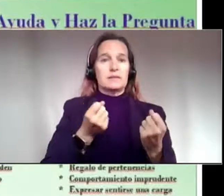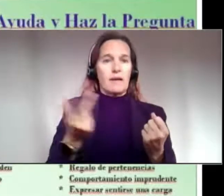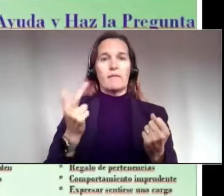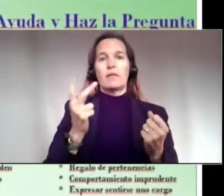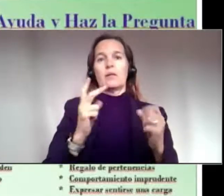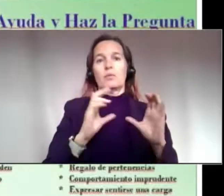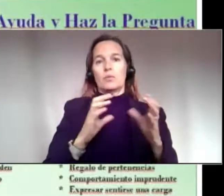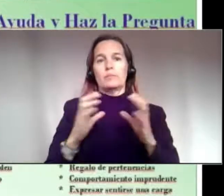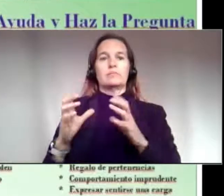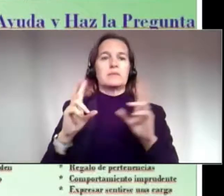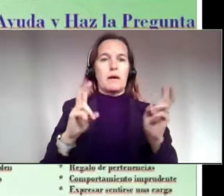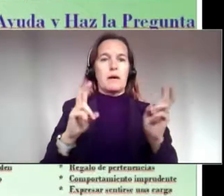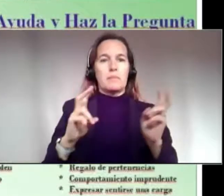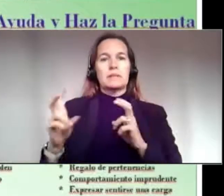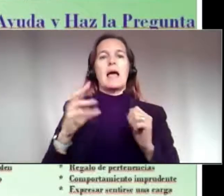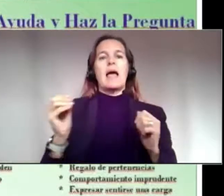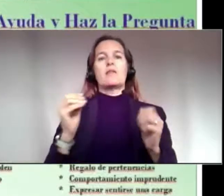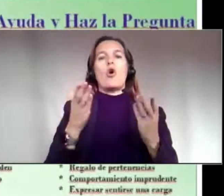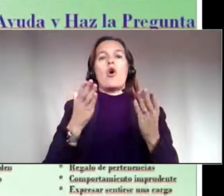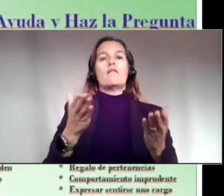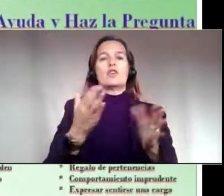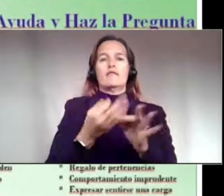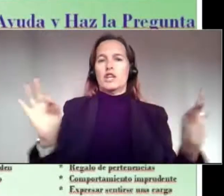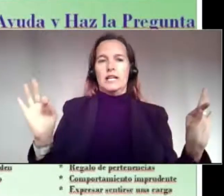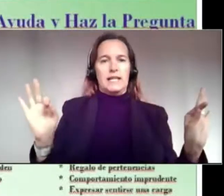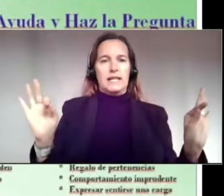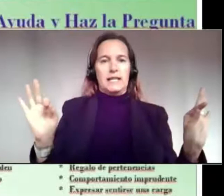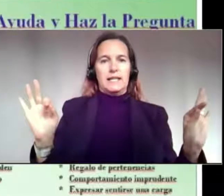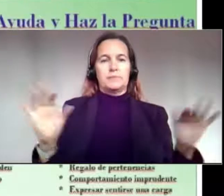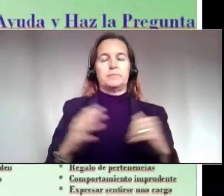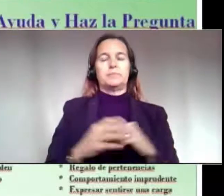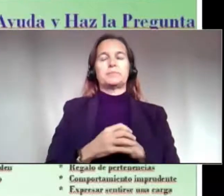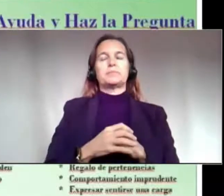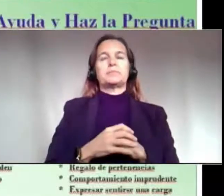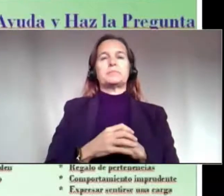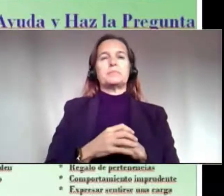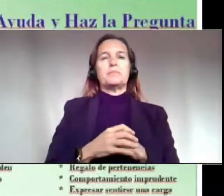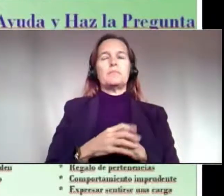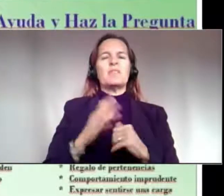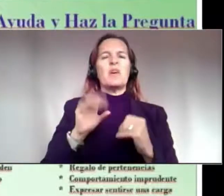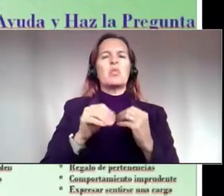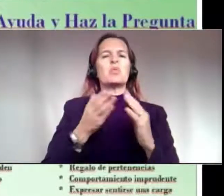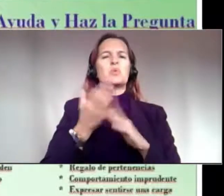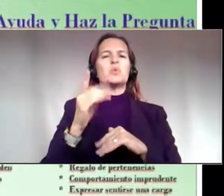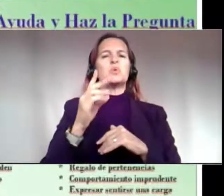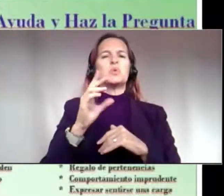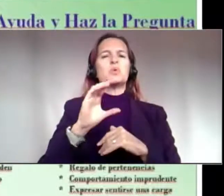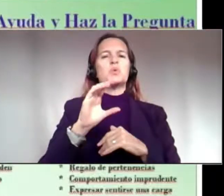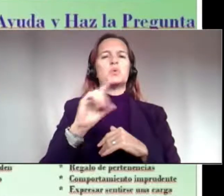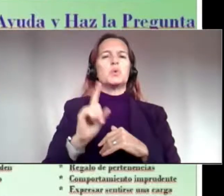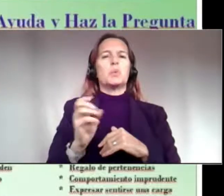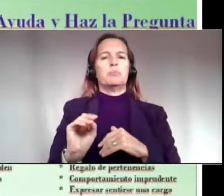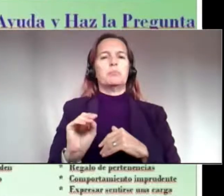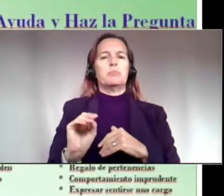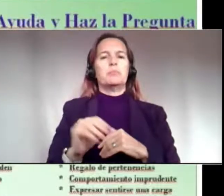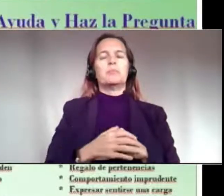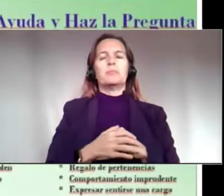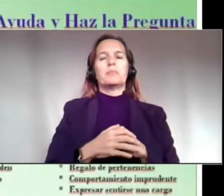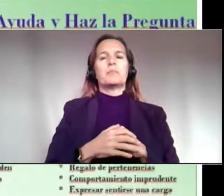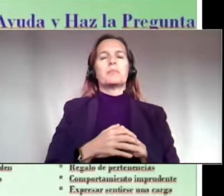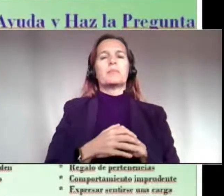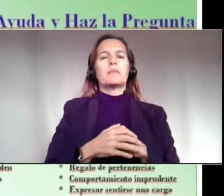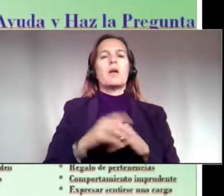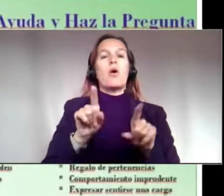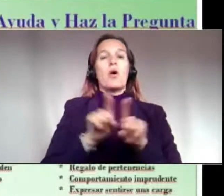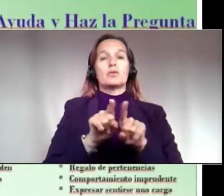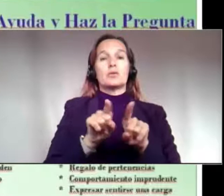being offered for free to everyone within our community through a Zoom platform. Behavioral Health is also offering these groups